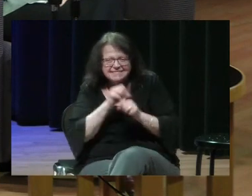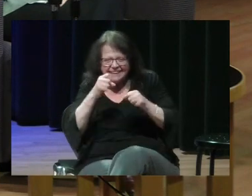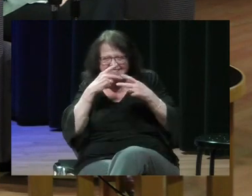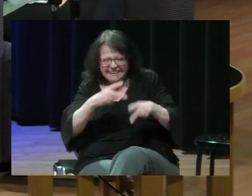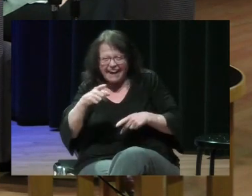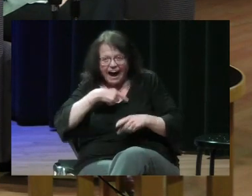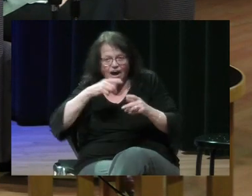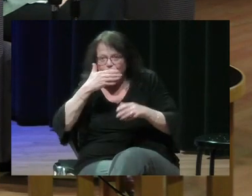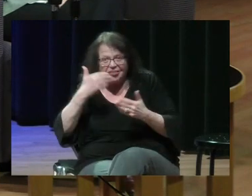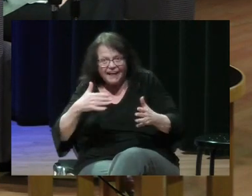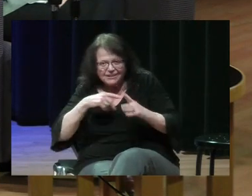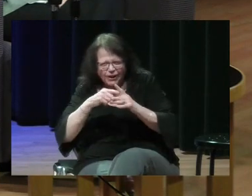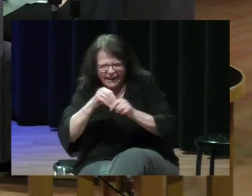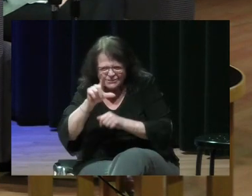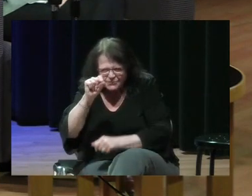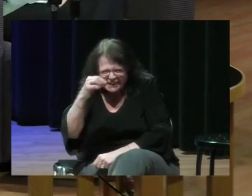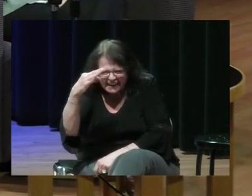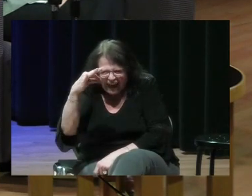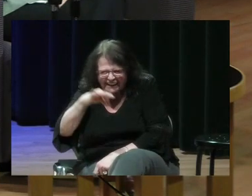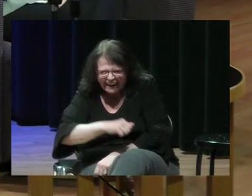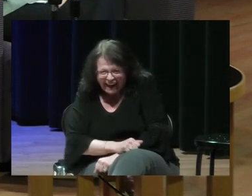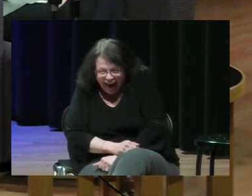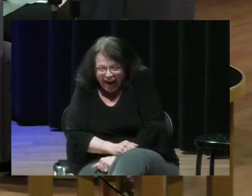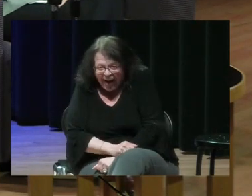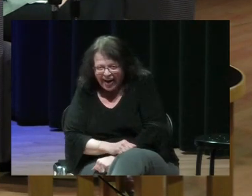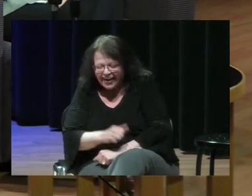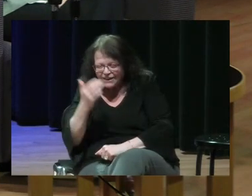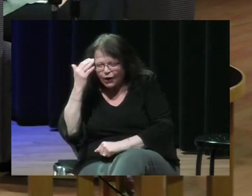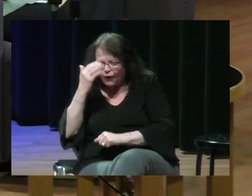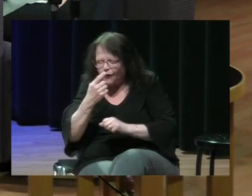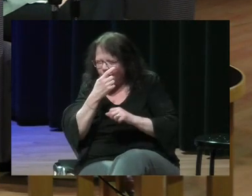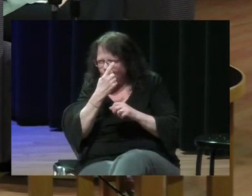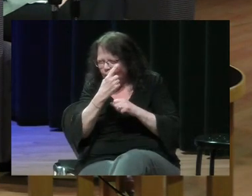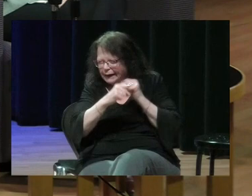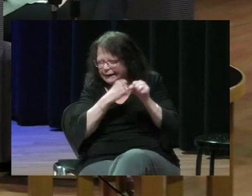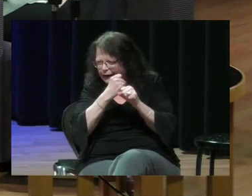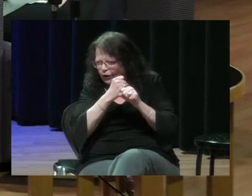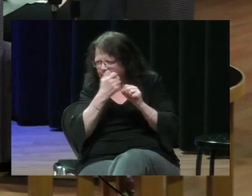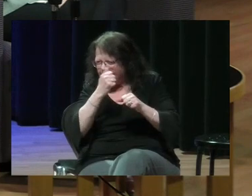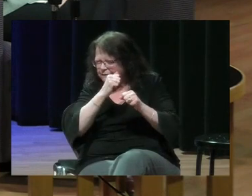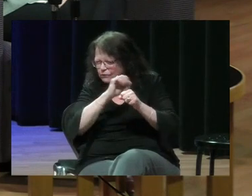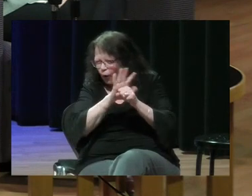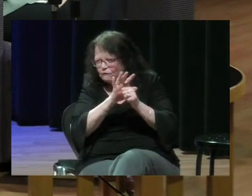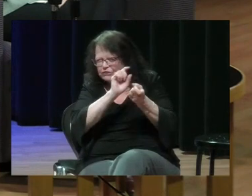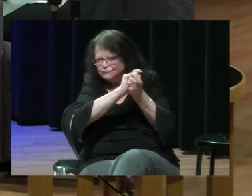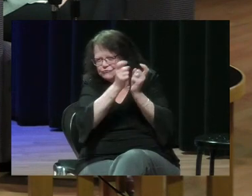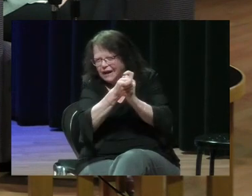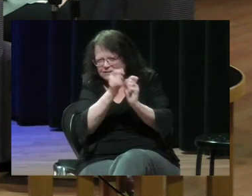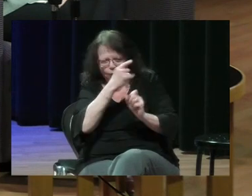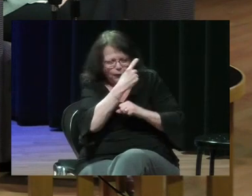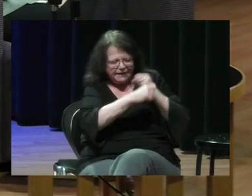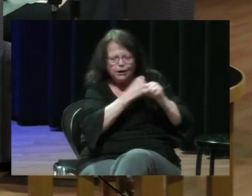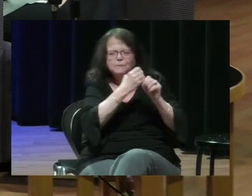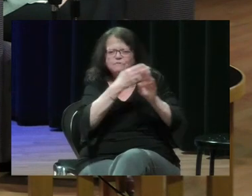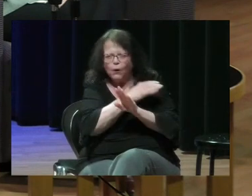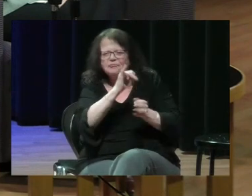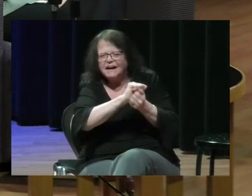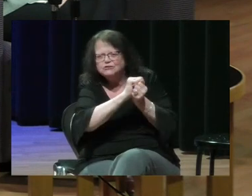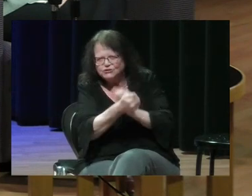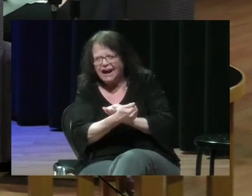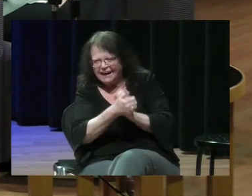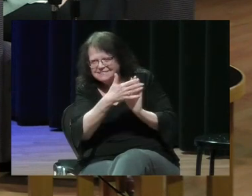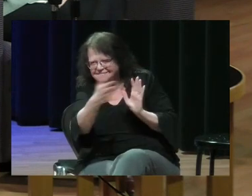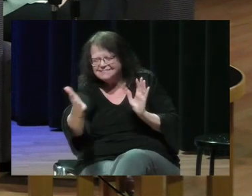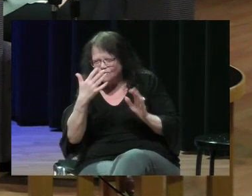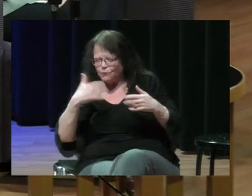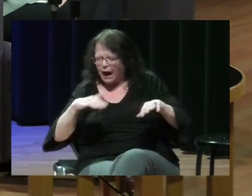started in 2019, so like 1 year before everything changed. And I think one of the things is like, how do you want to be remembered? And what I always tell